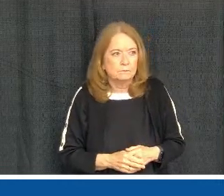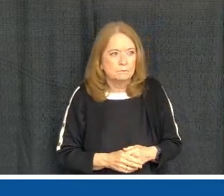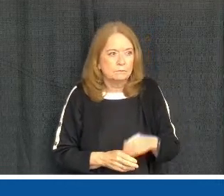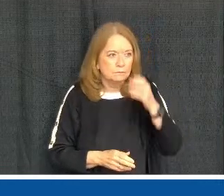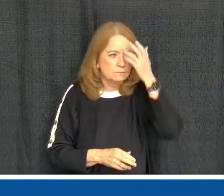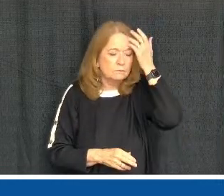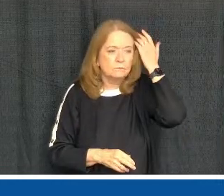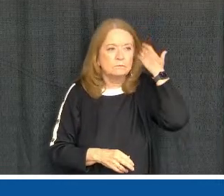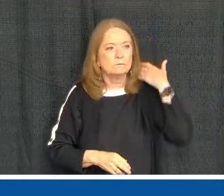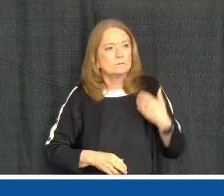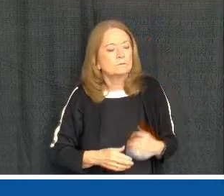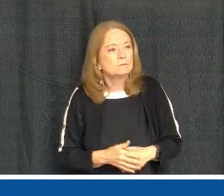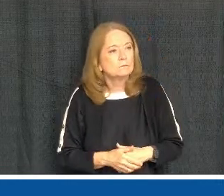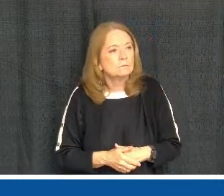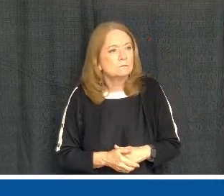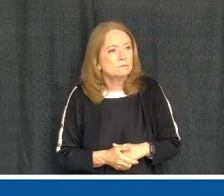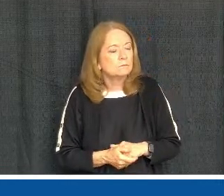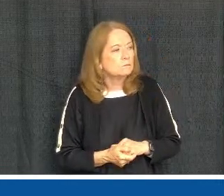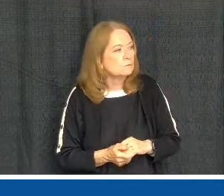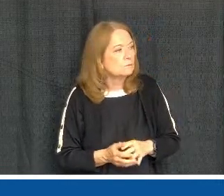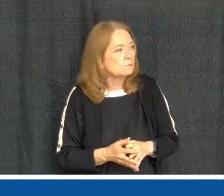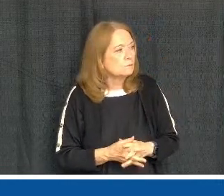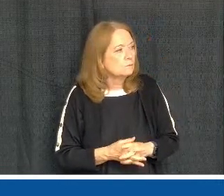I'm sorry, I'm reading the wrong one.